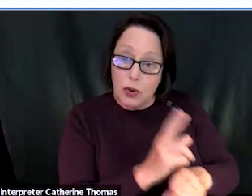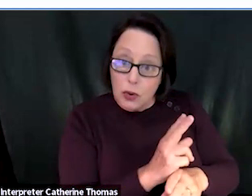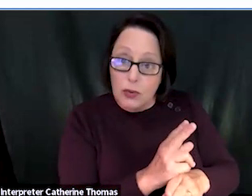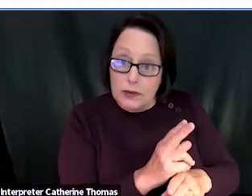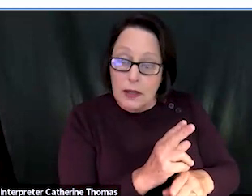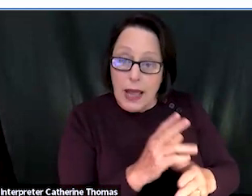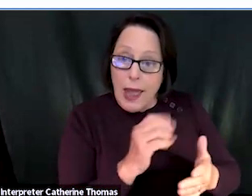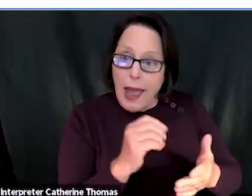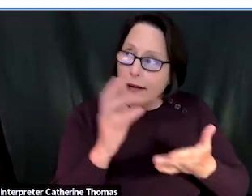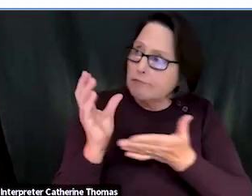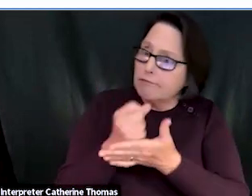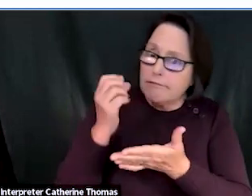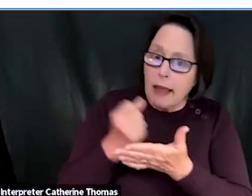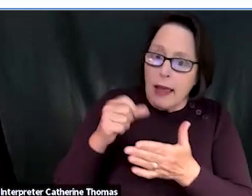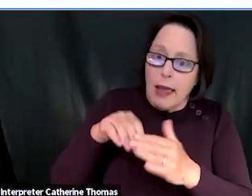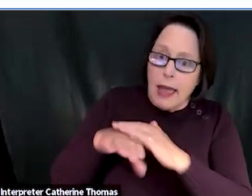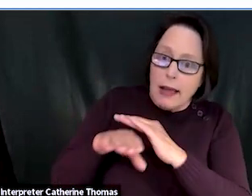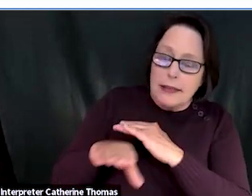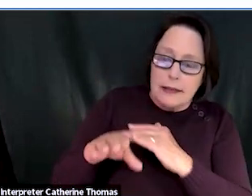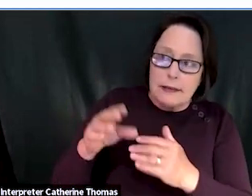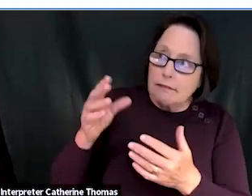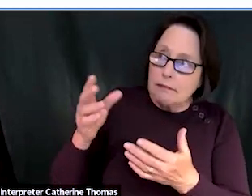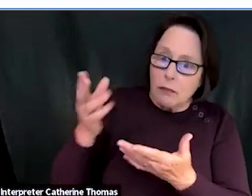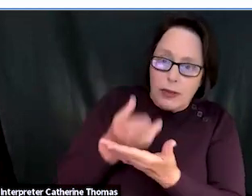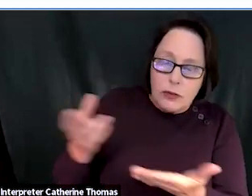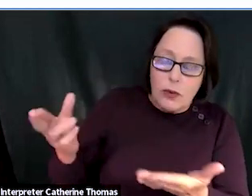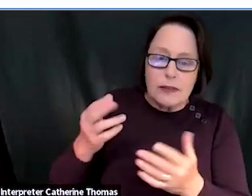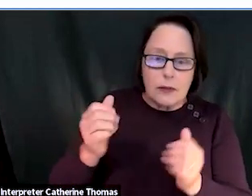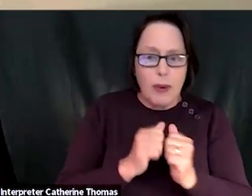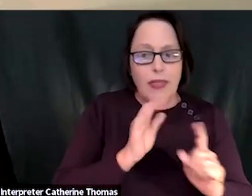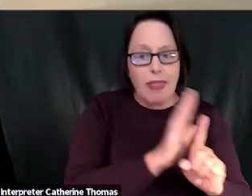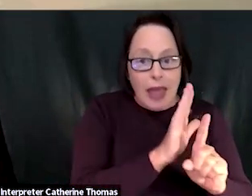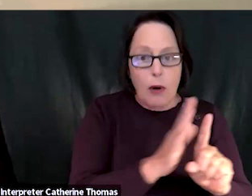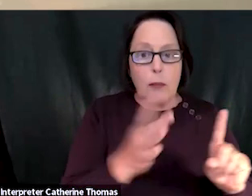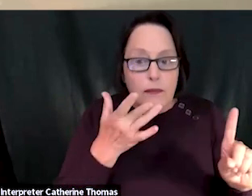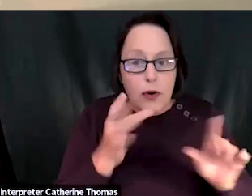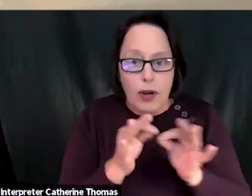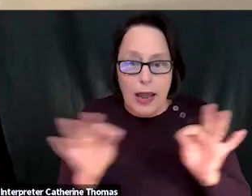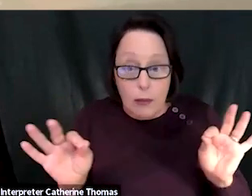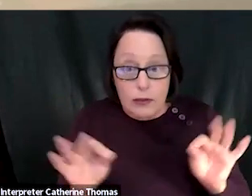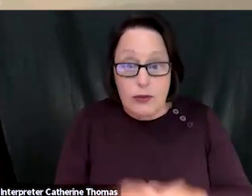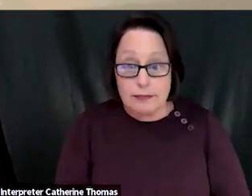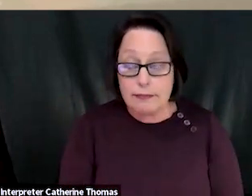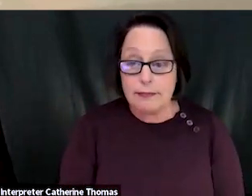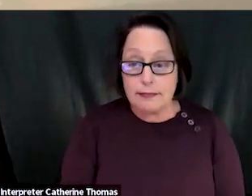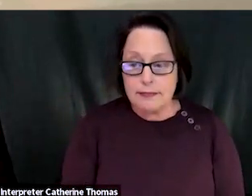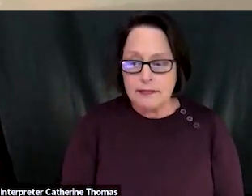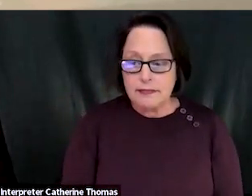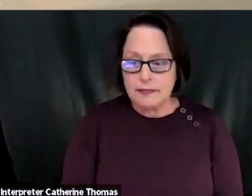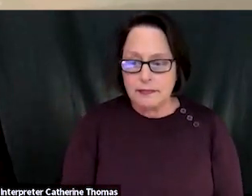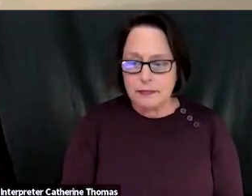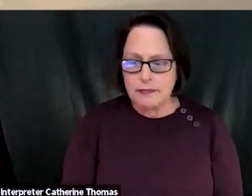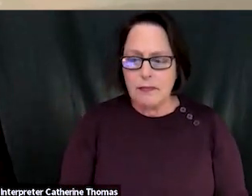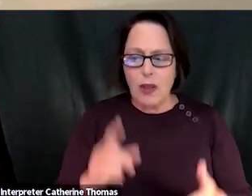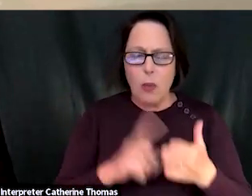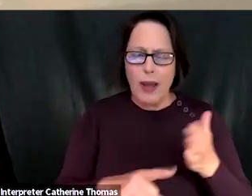access resources in their preferred language. What is a